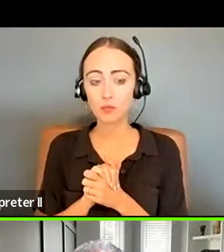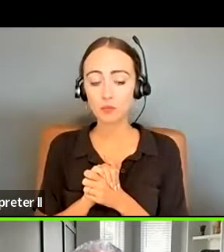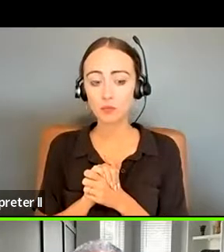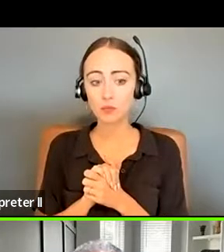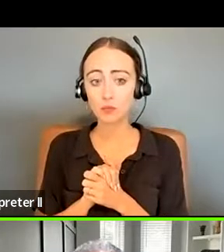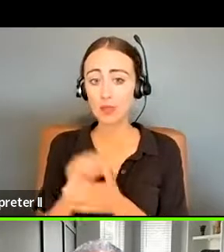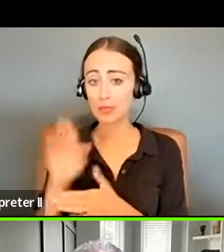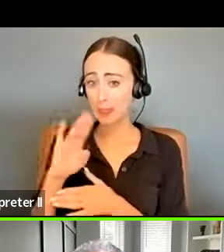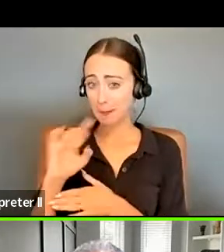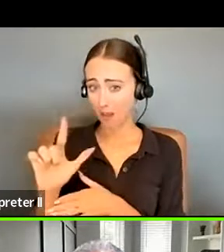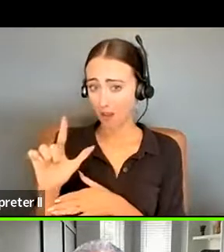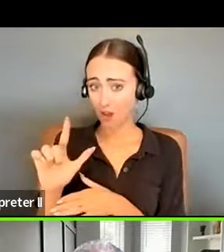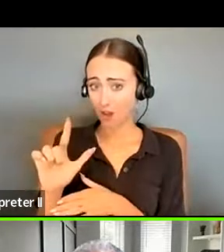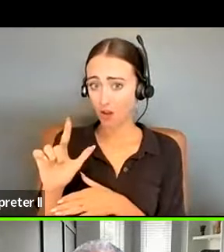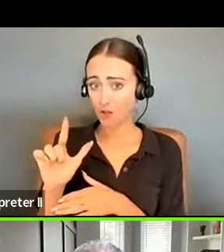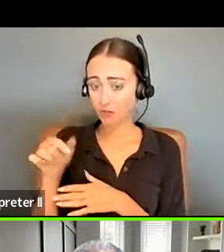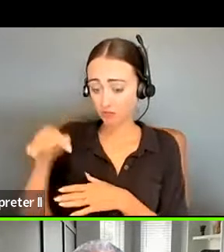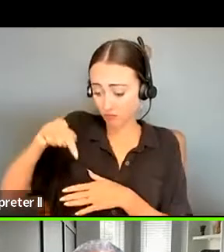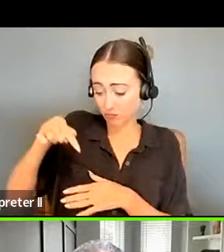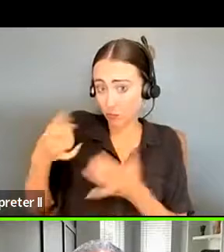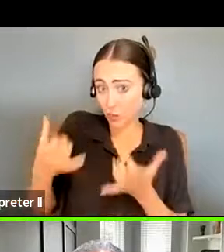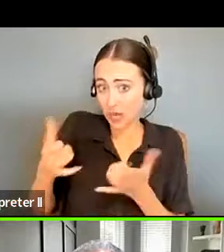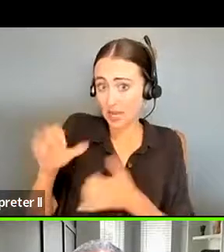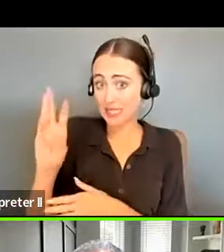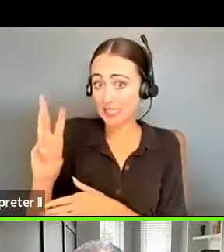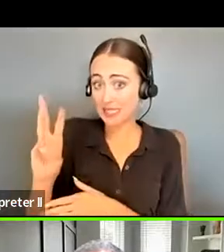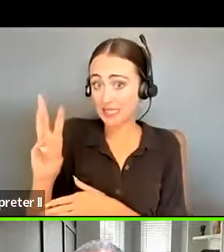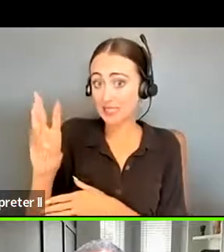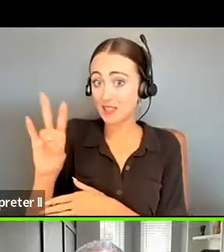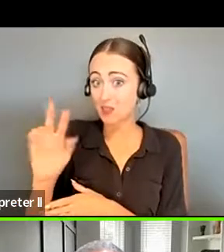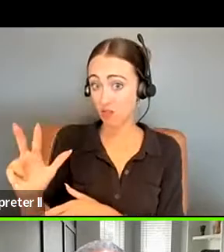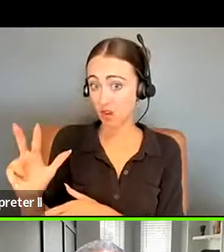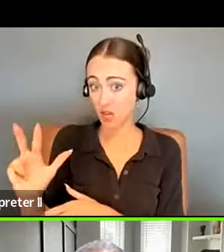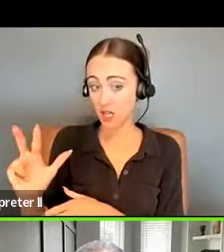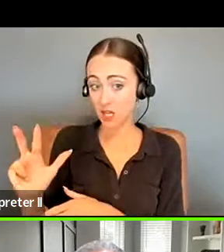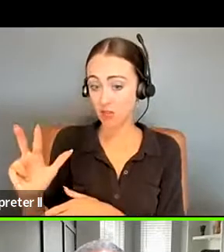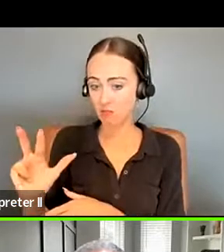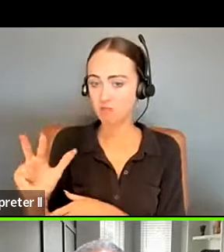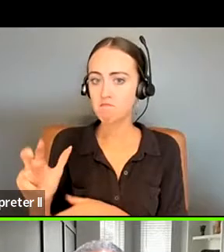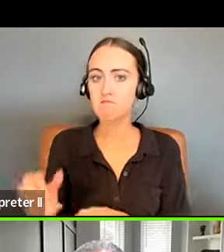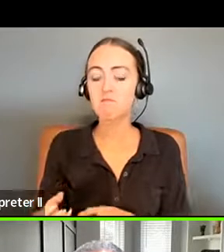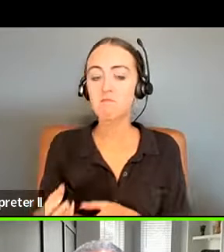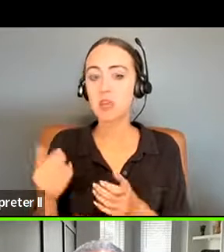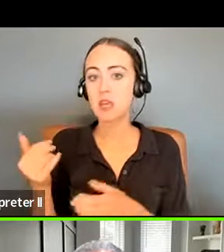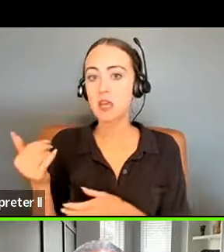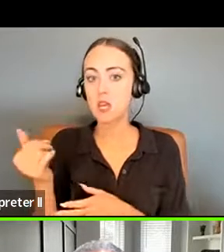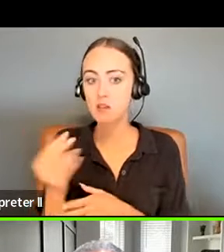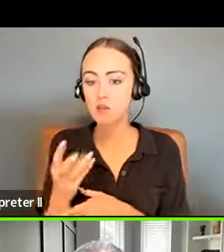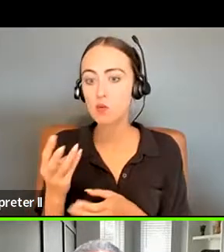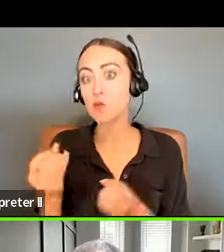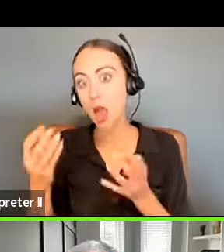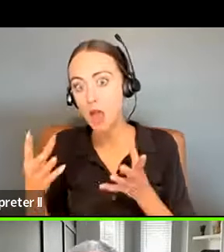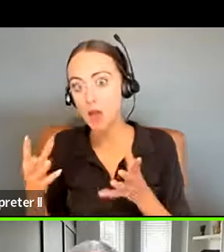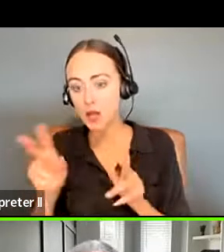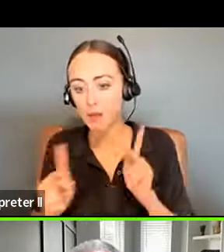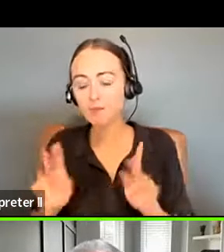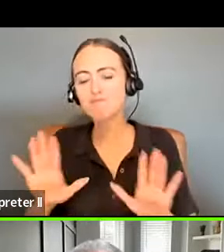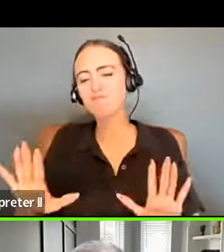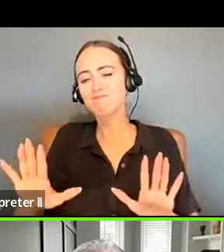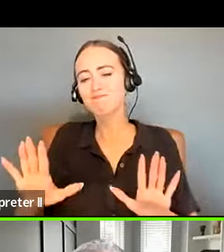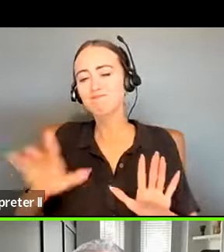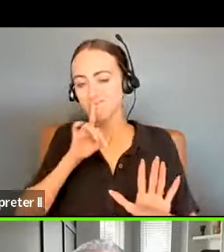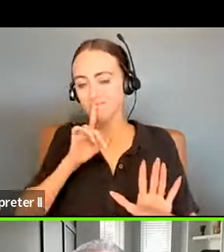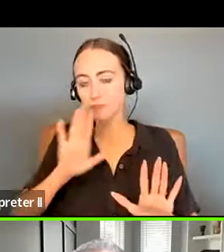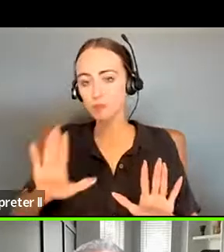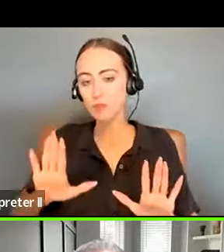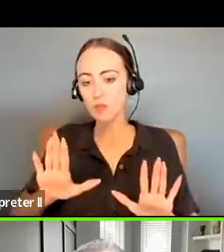The bill before us today, I think 673, had a number of people, well, let me be